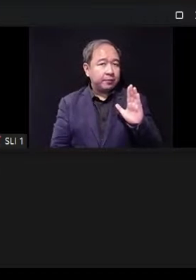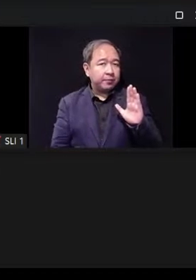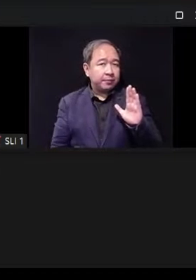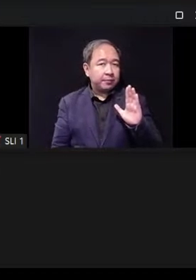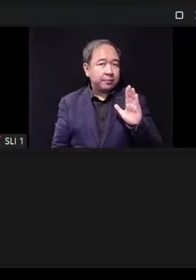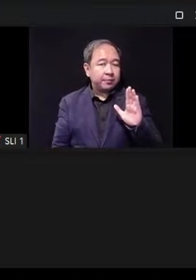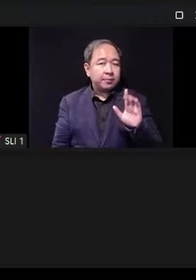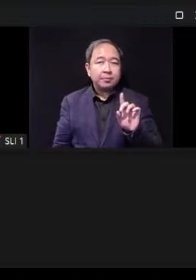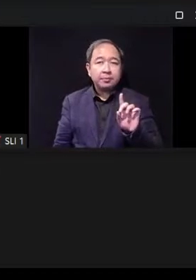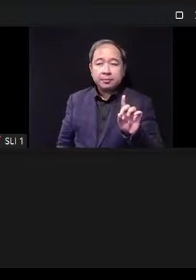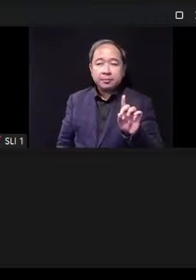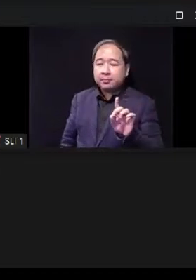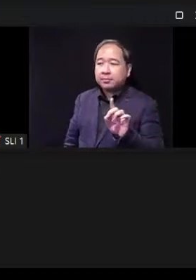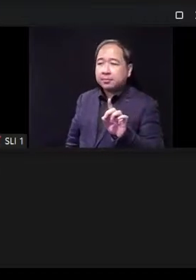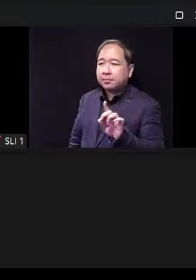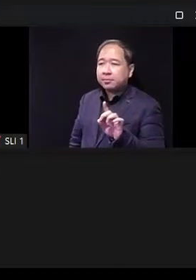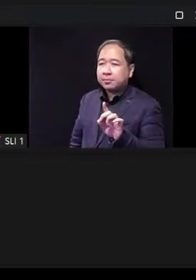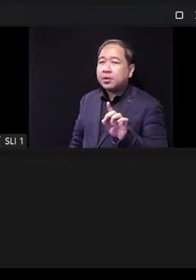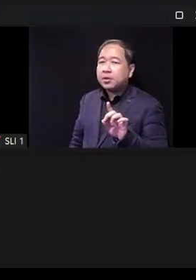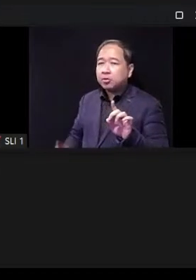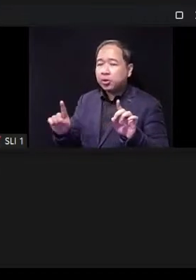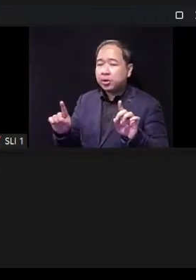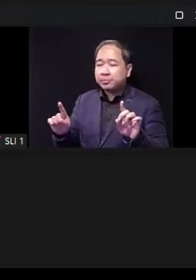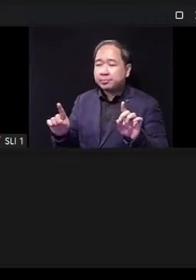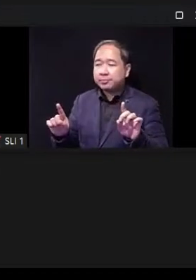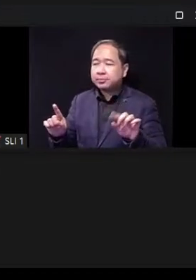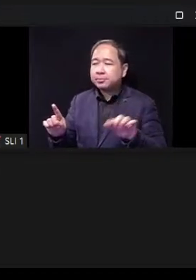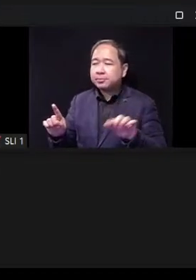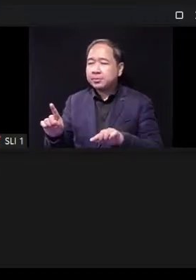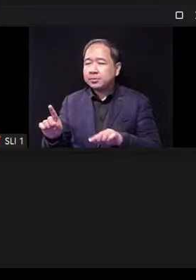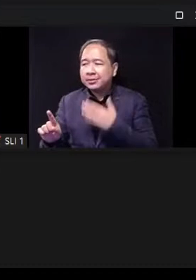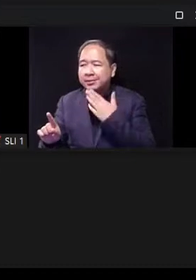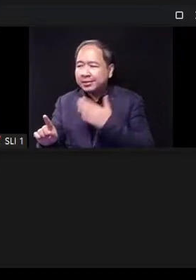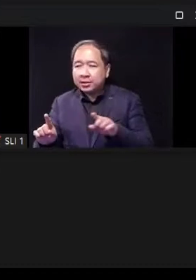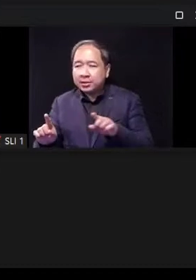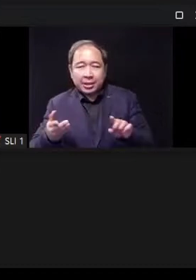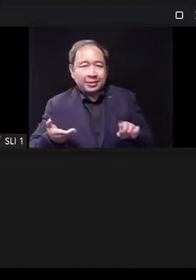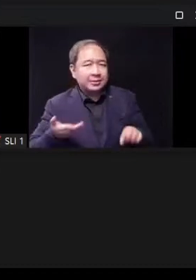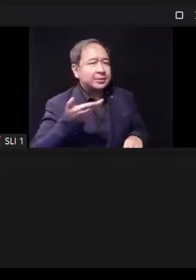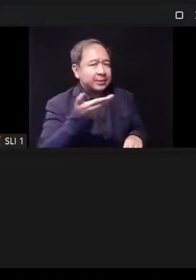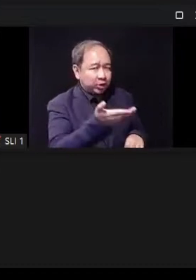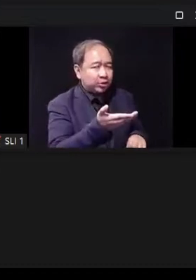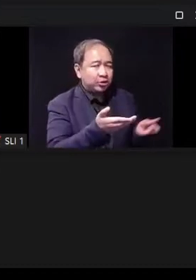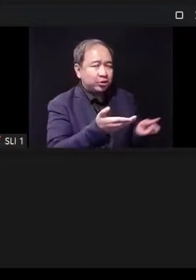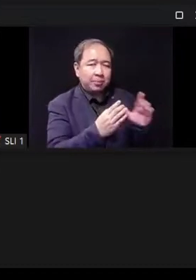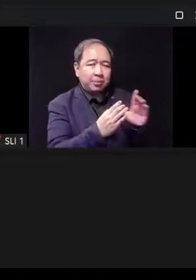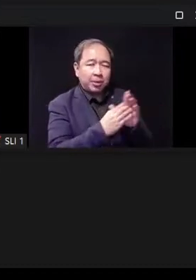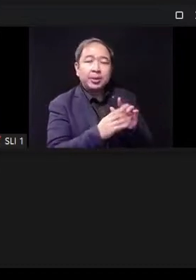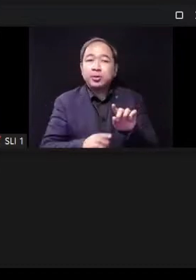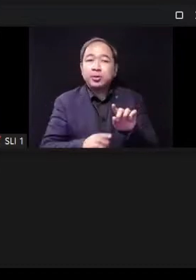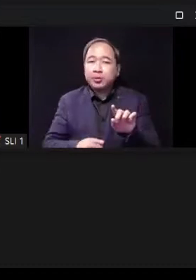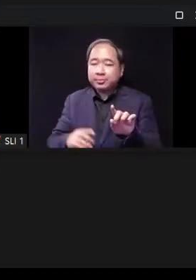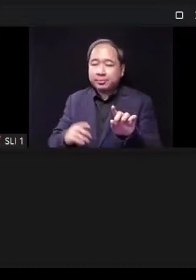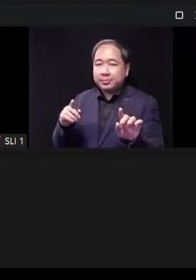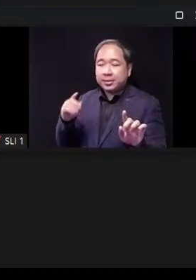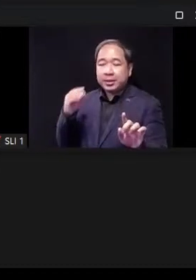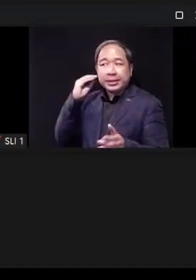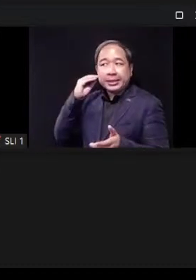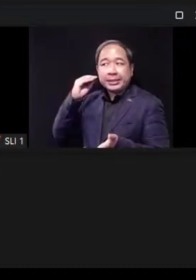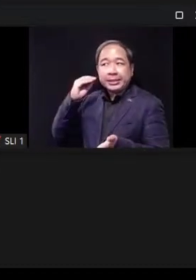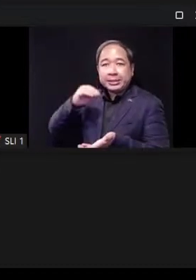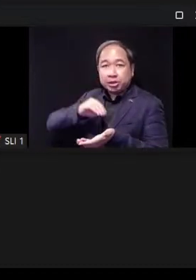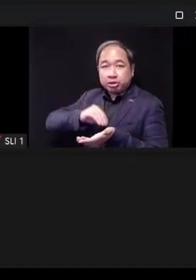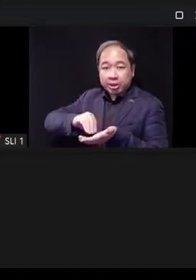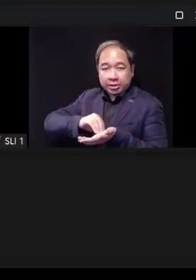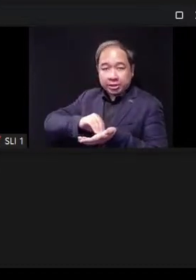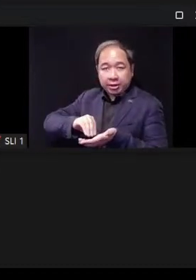Oh, thank you very much. We have a suggestion on this very paragraph. Yes, the Secretariat is